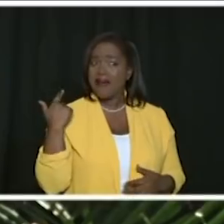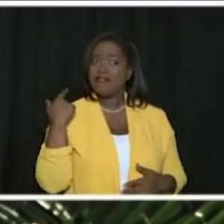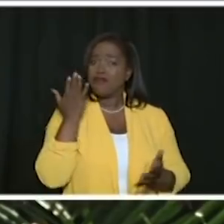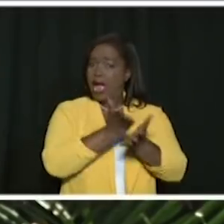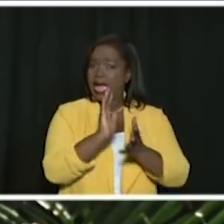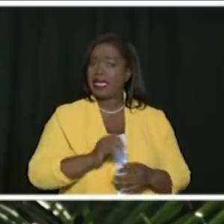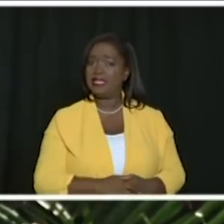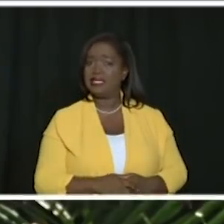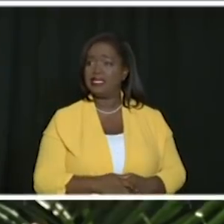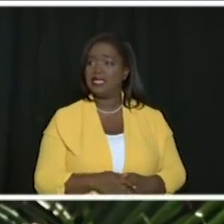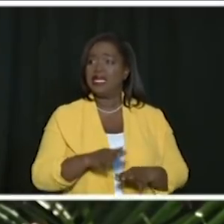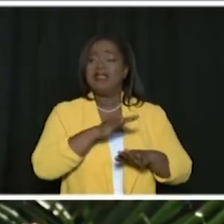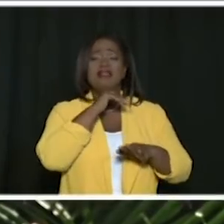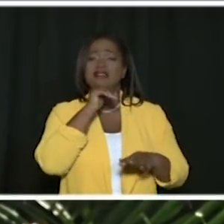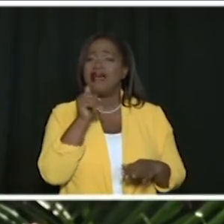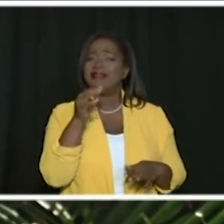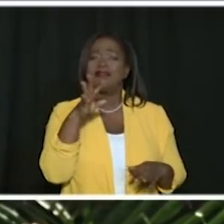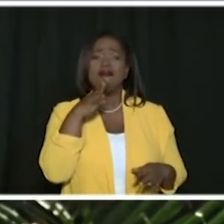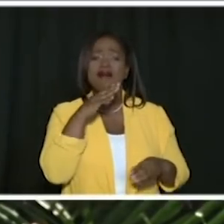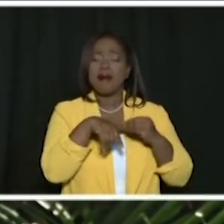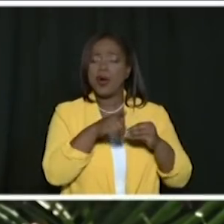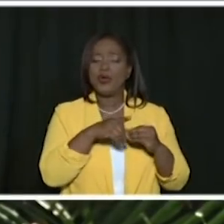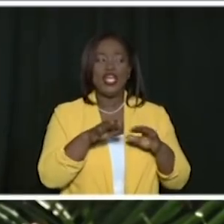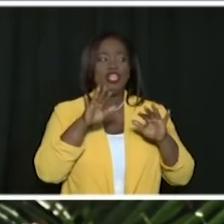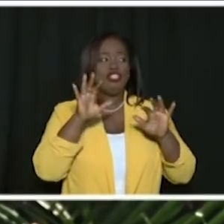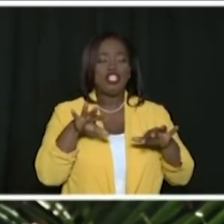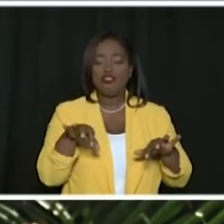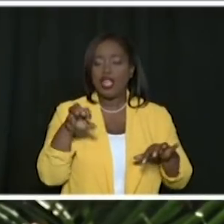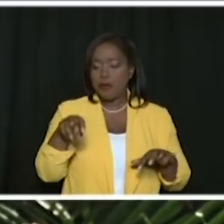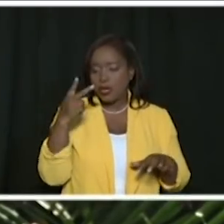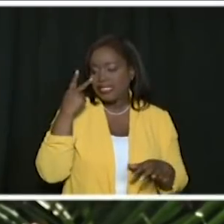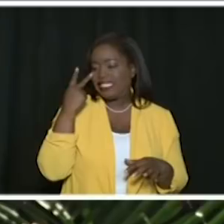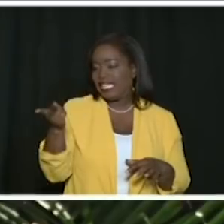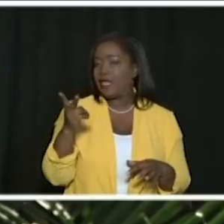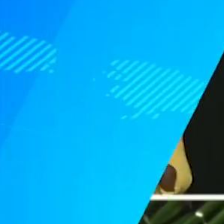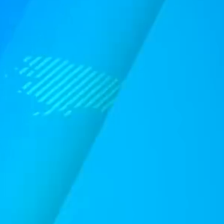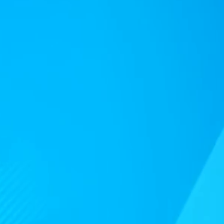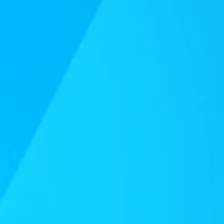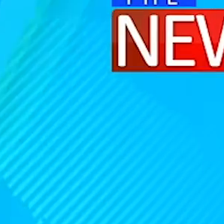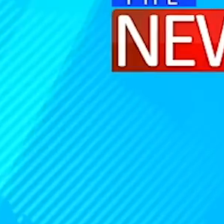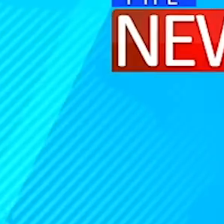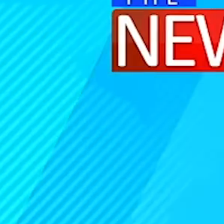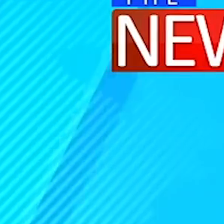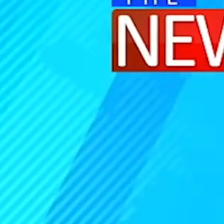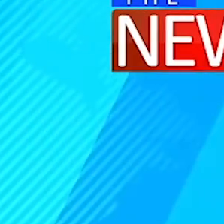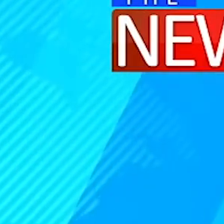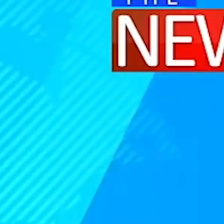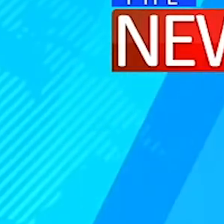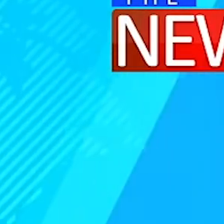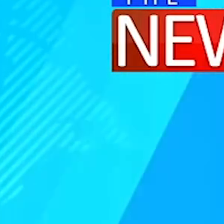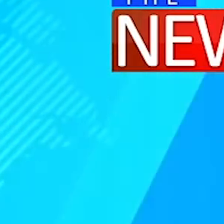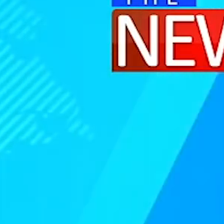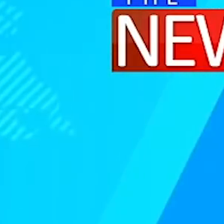Those days are done. Simone Absalom reporting for the news on PBCJ. The